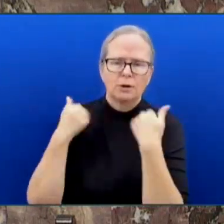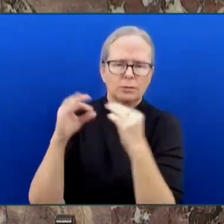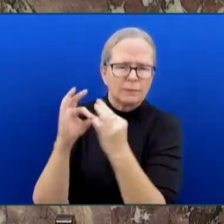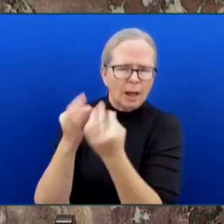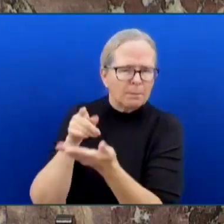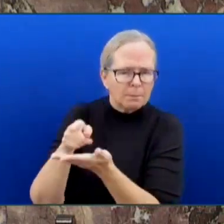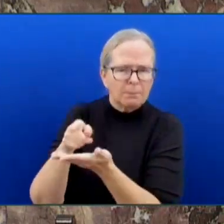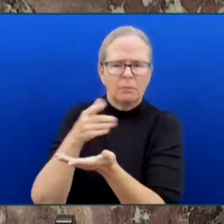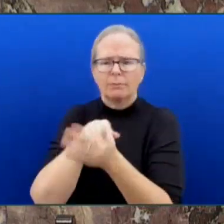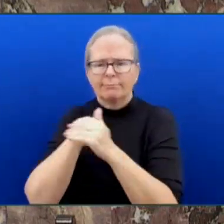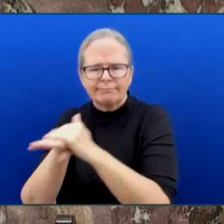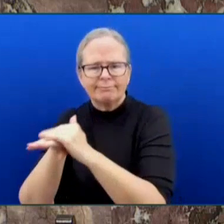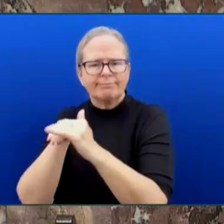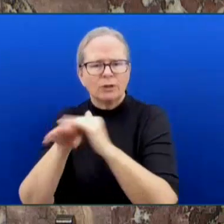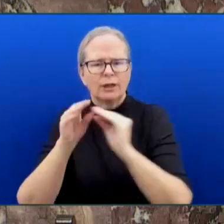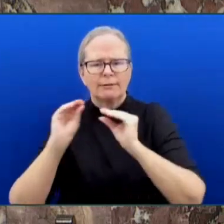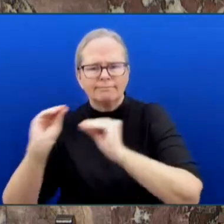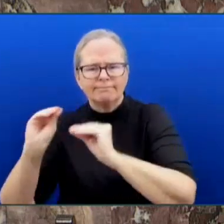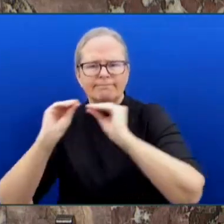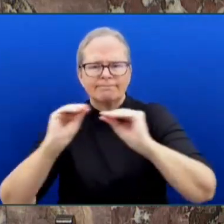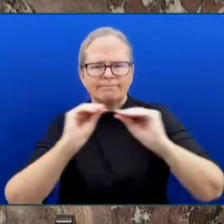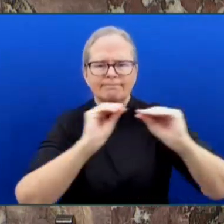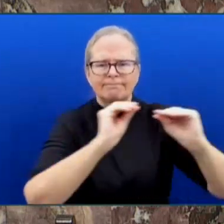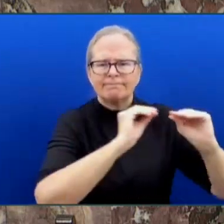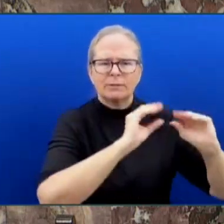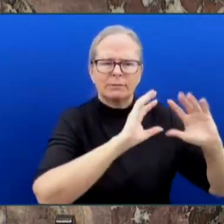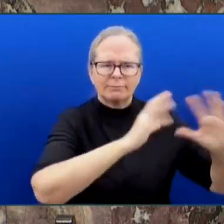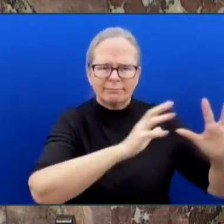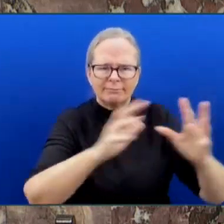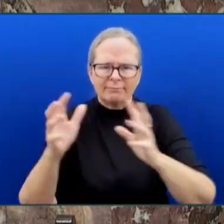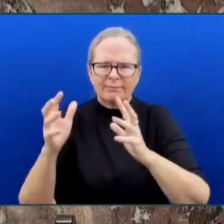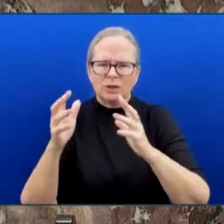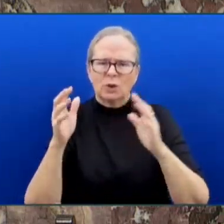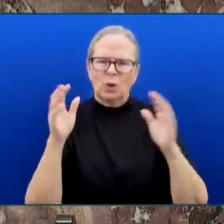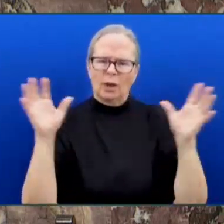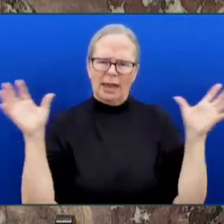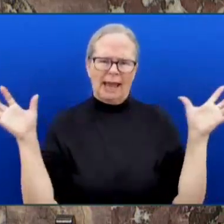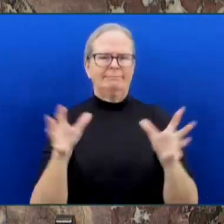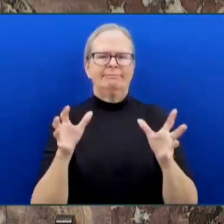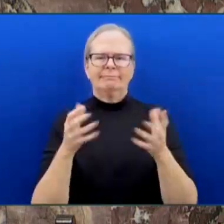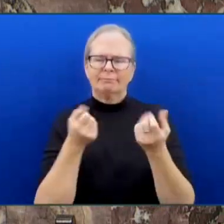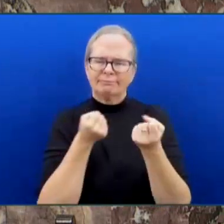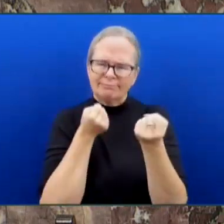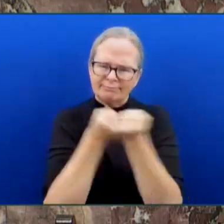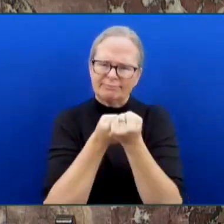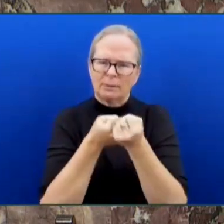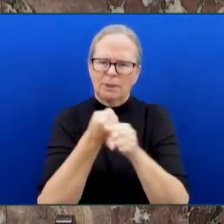consideration is to ensure that children and youth have the access to the care that they need.